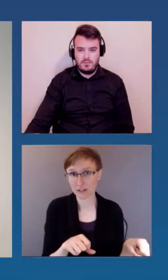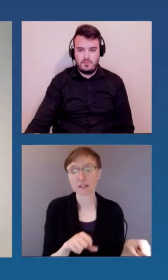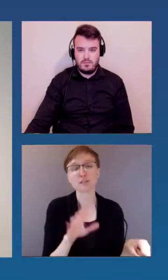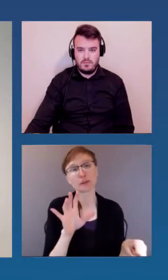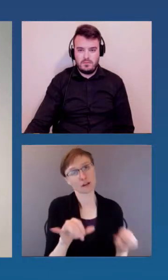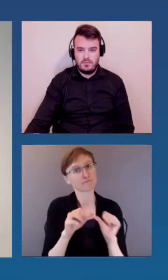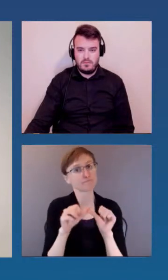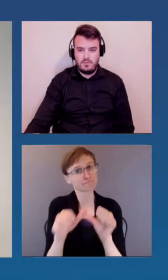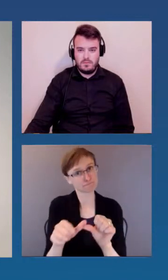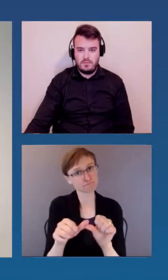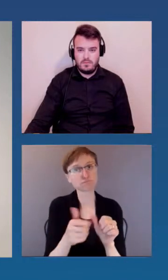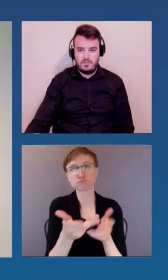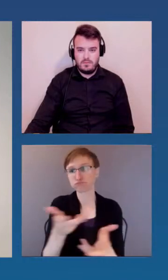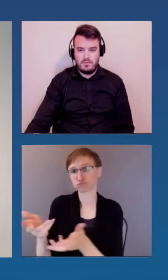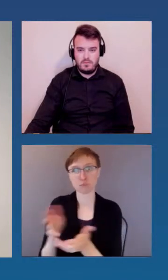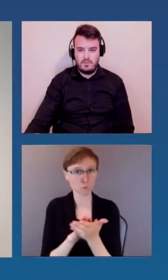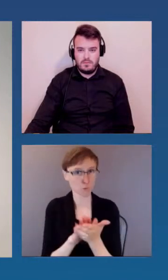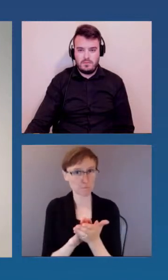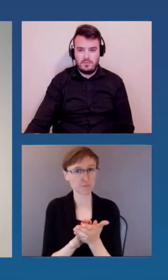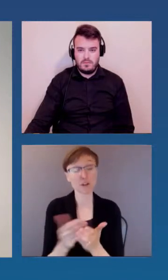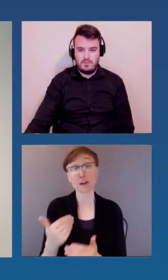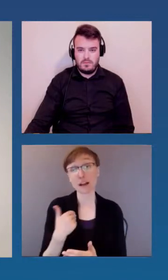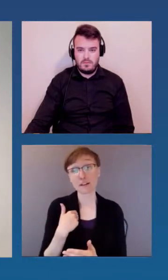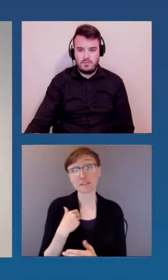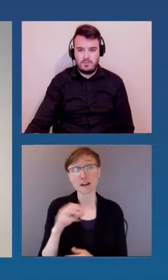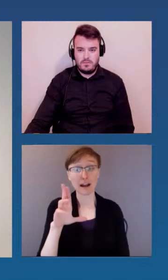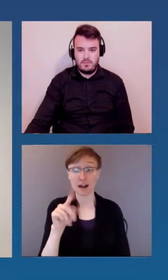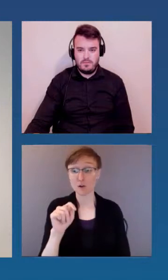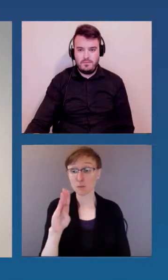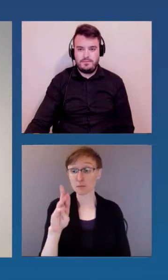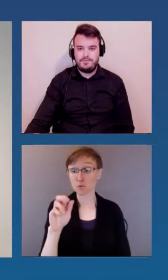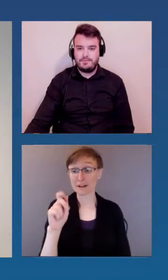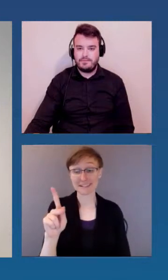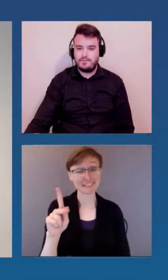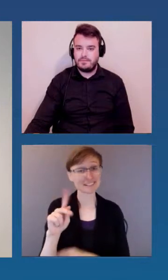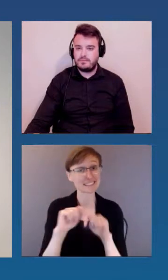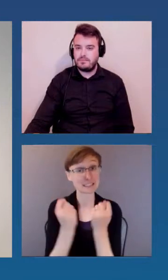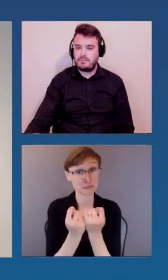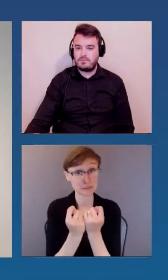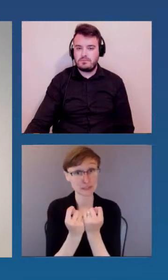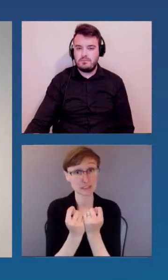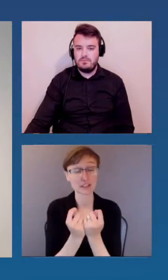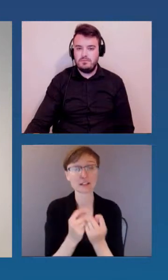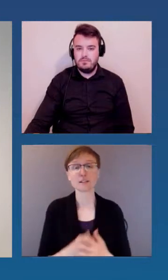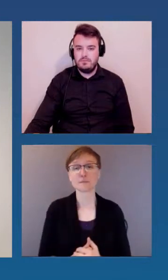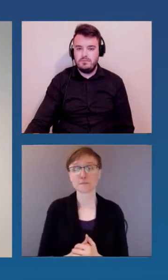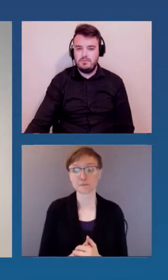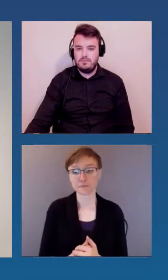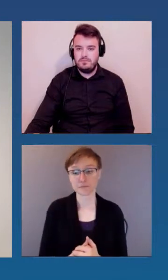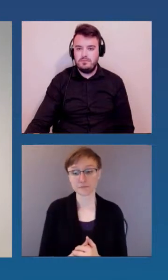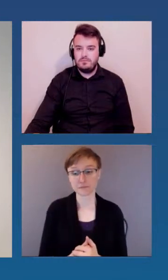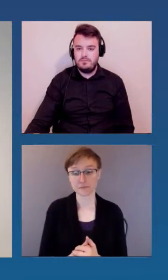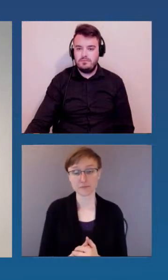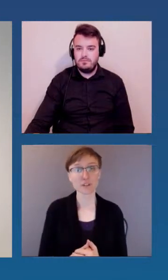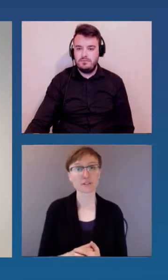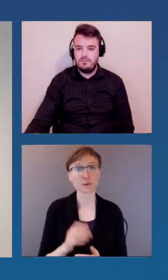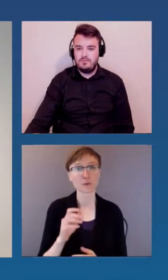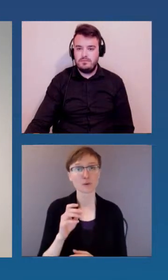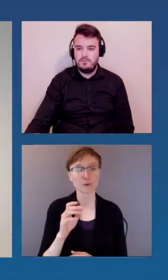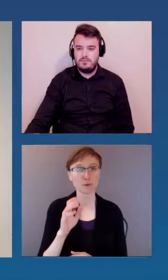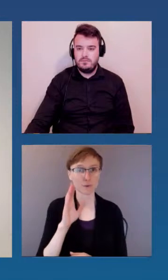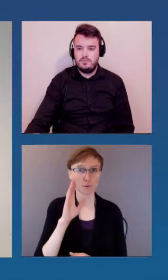close contact. So I think the other experience is that we have been